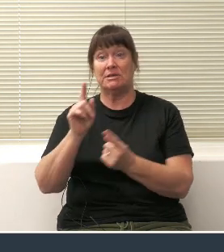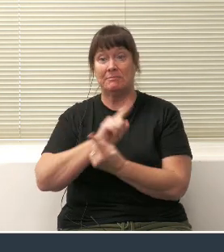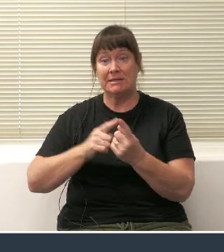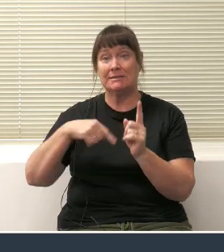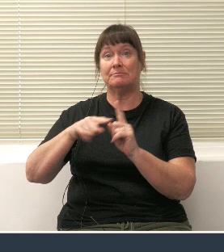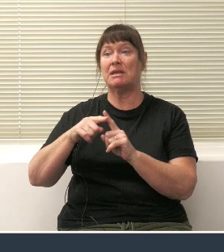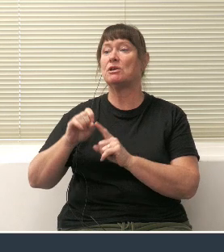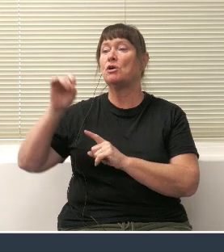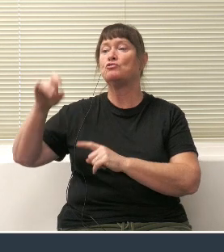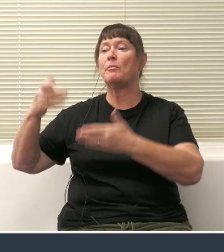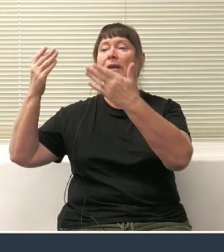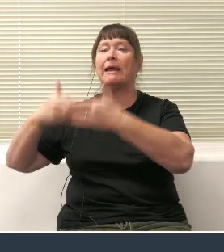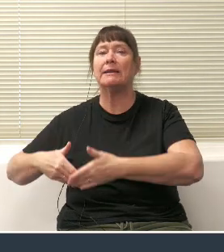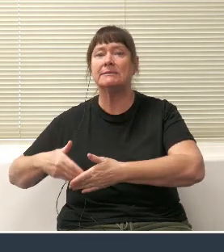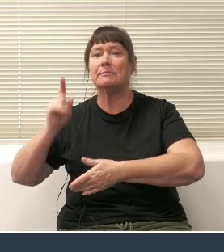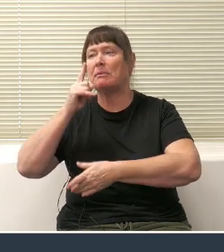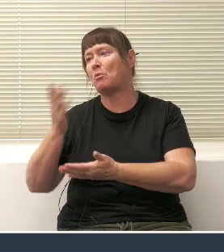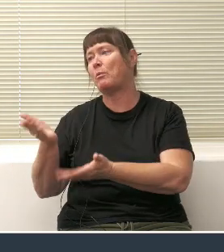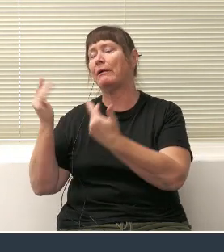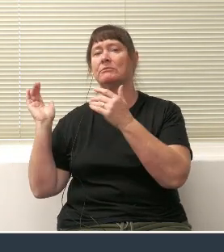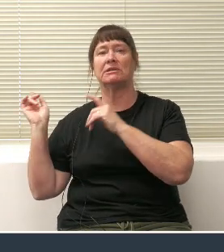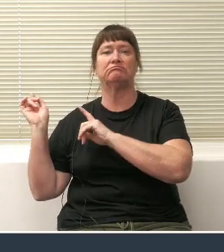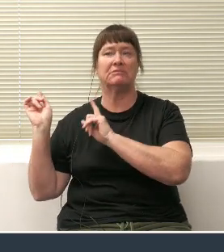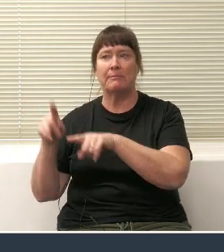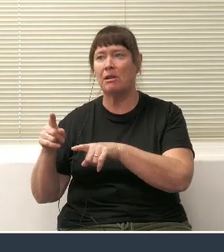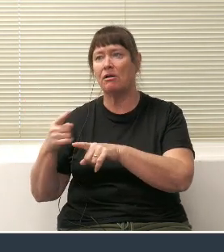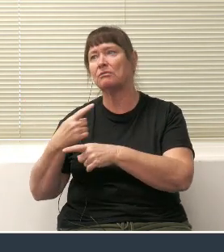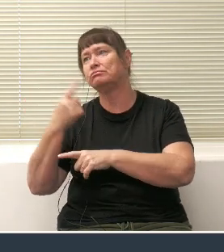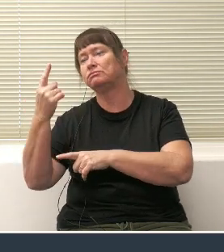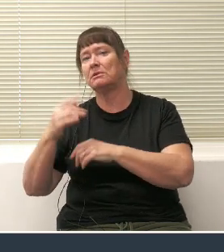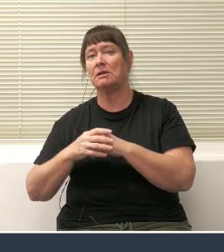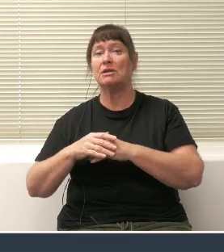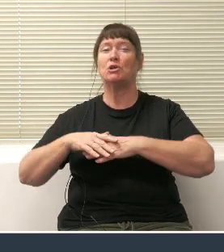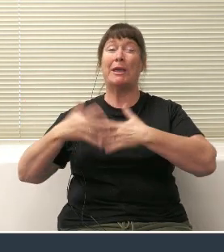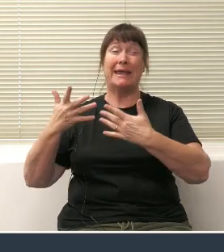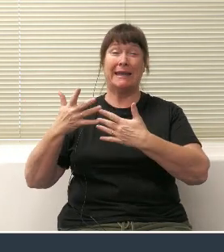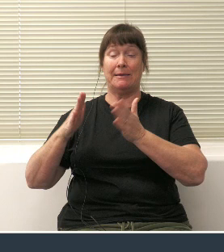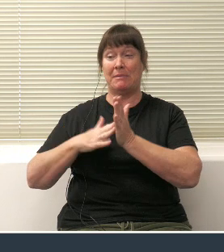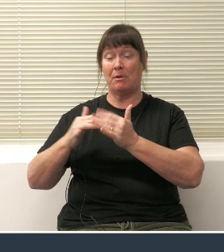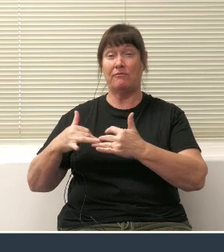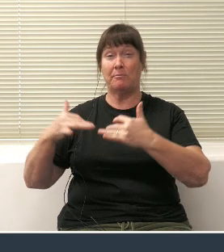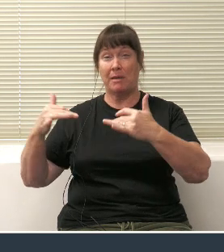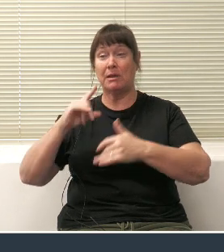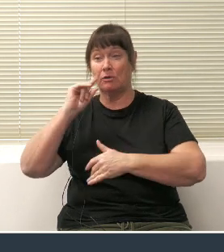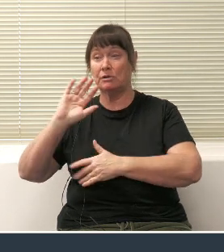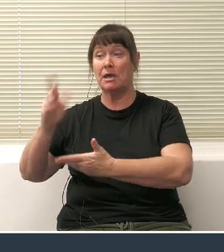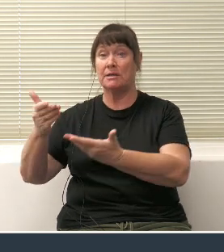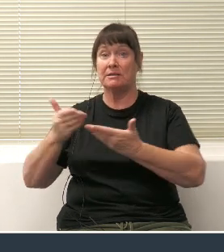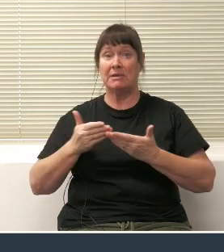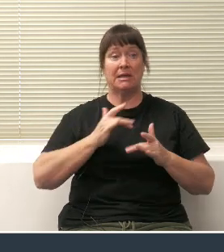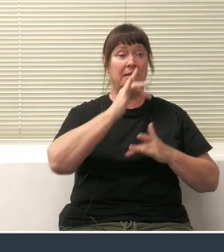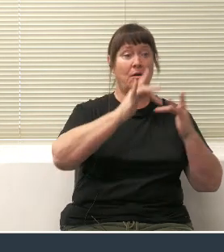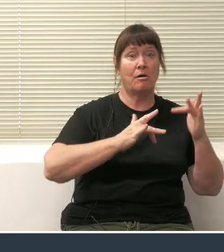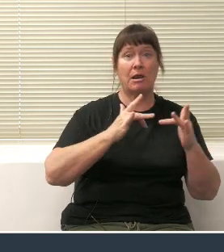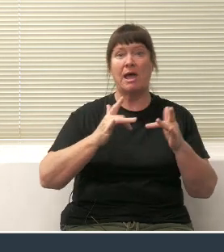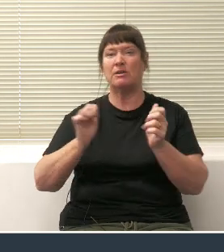and drop-in sessions, just as noted on the slide. So any member of the public could submit either online or via a hard copy form,